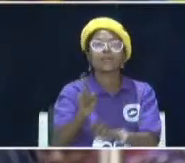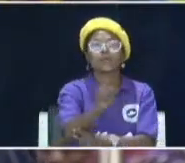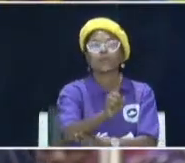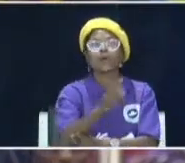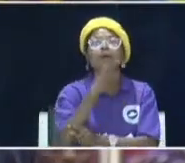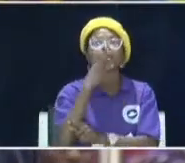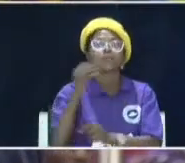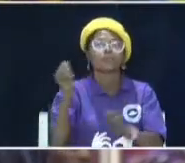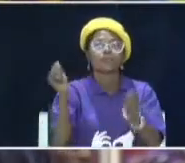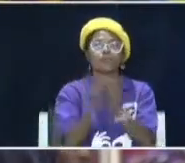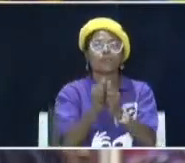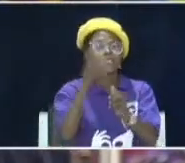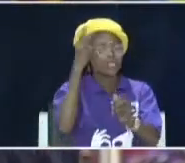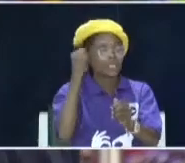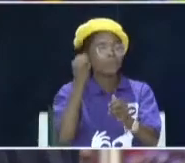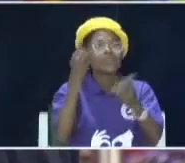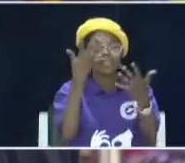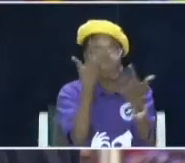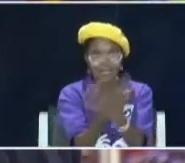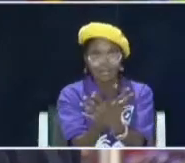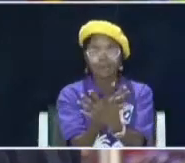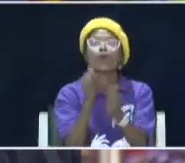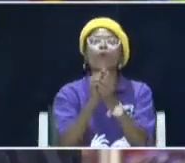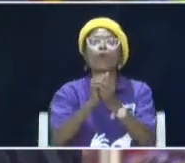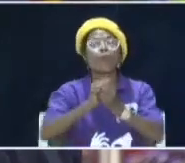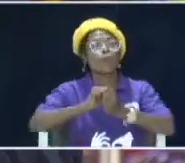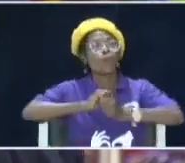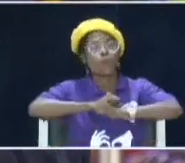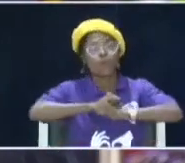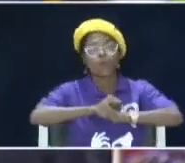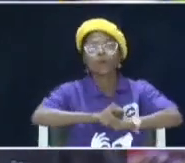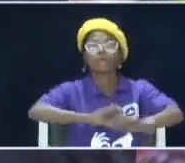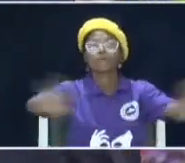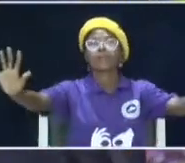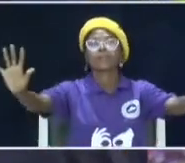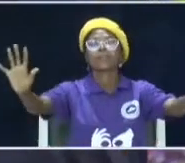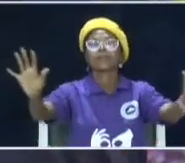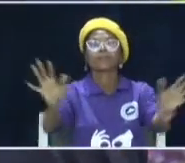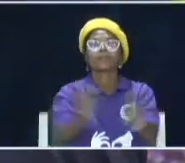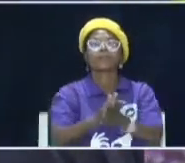with him in captivity were miraculously released.